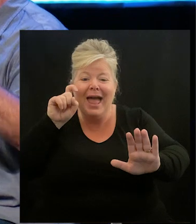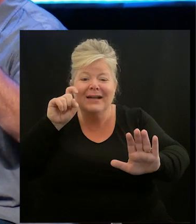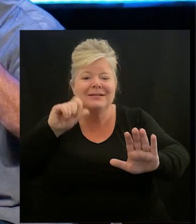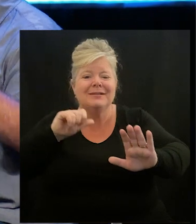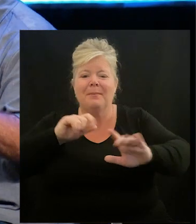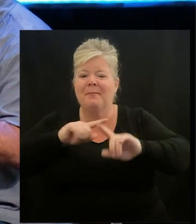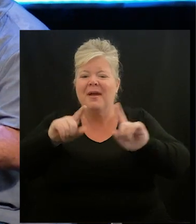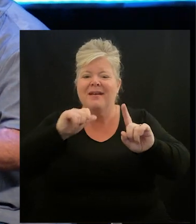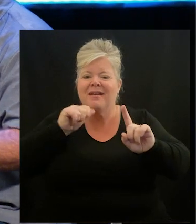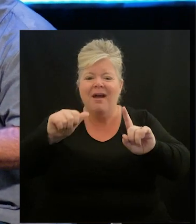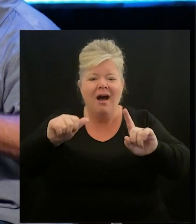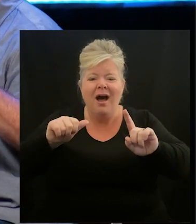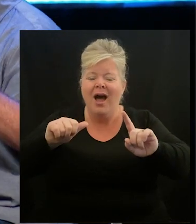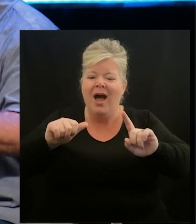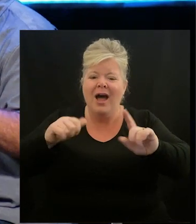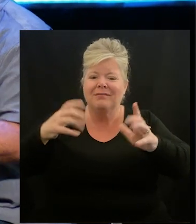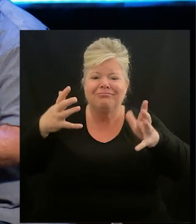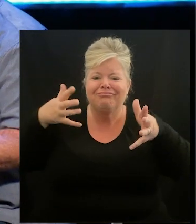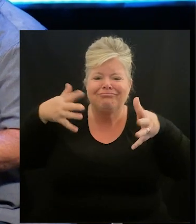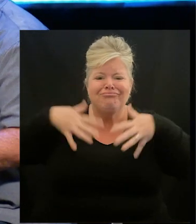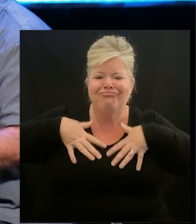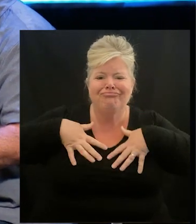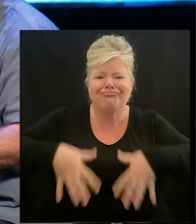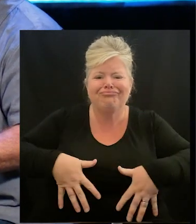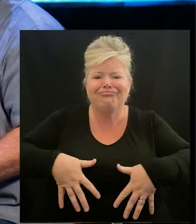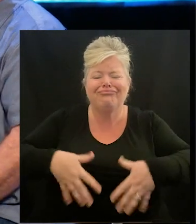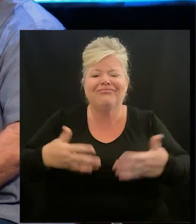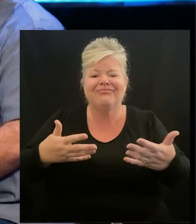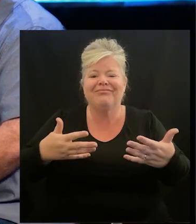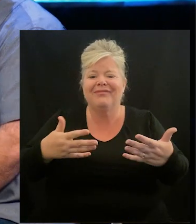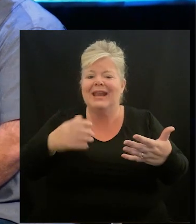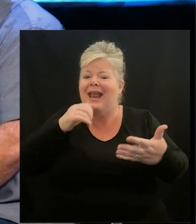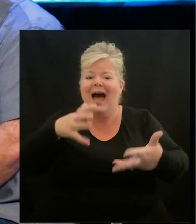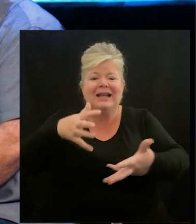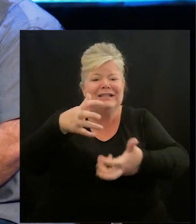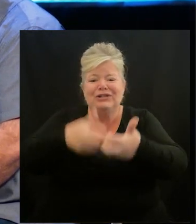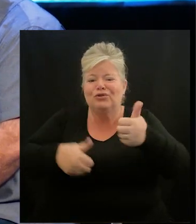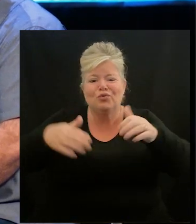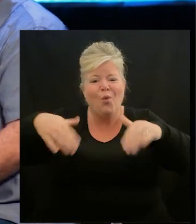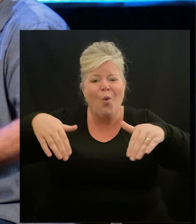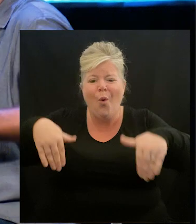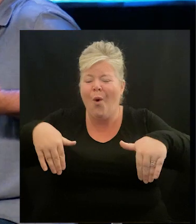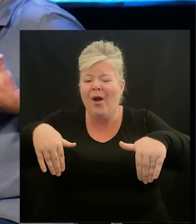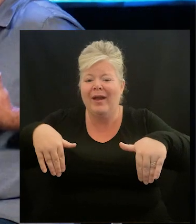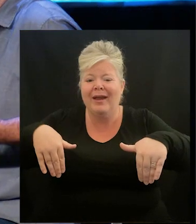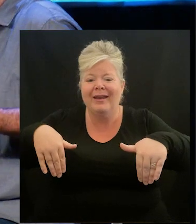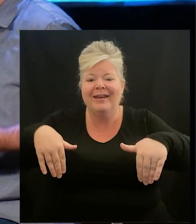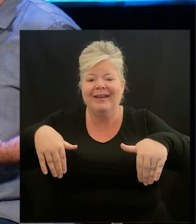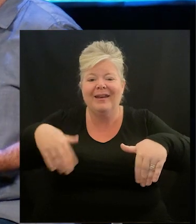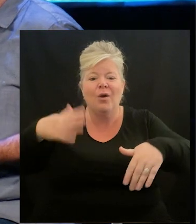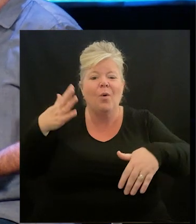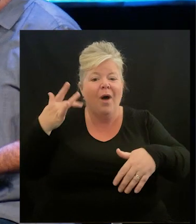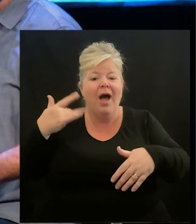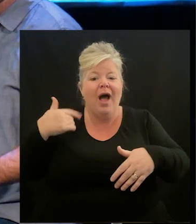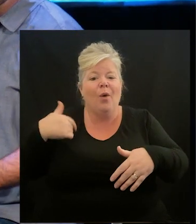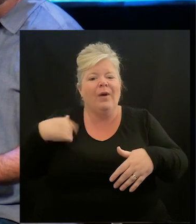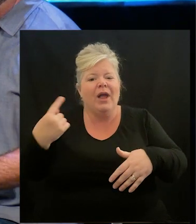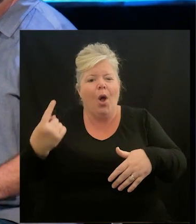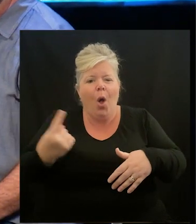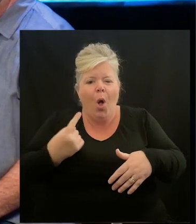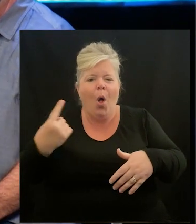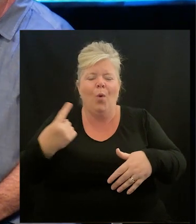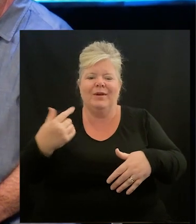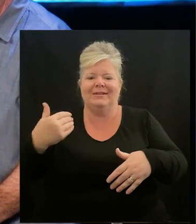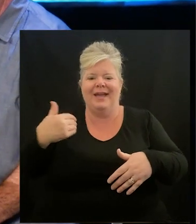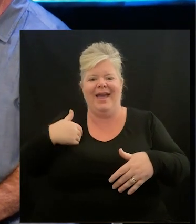Persecuted, but not abandoned. Struck down, but not destroyed. We always carry around in our body the death